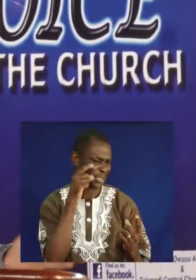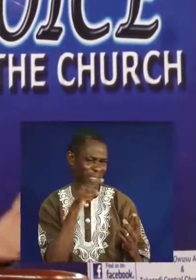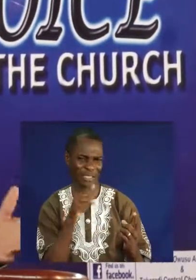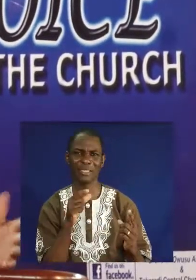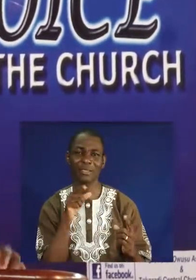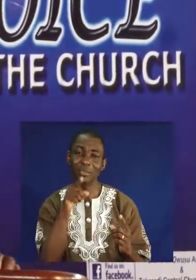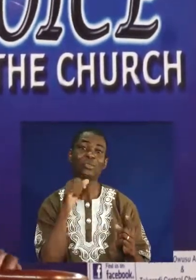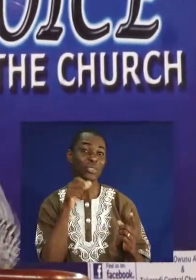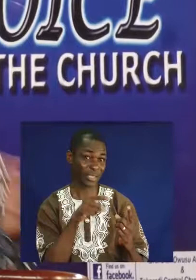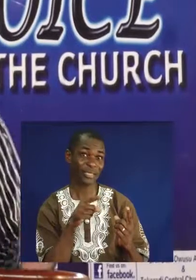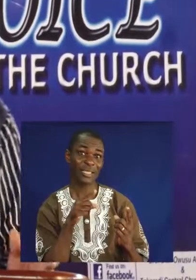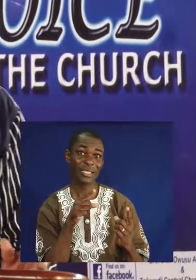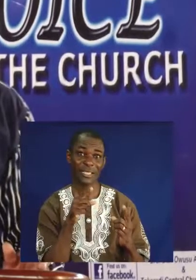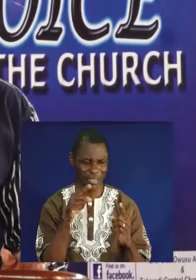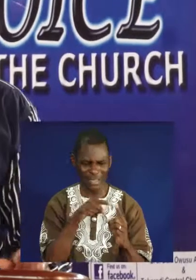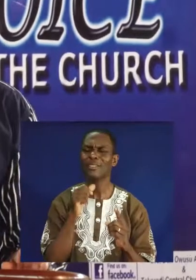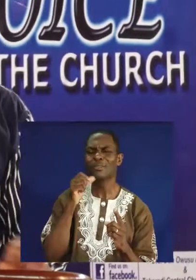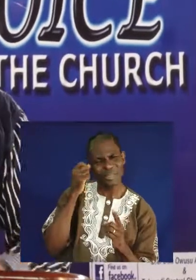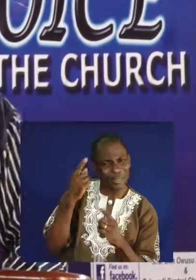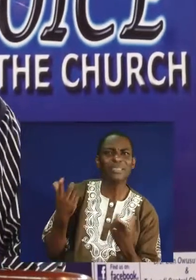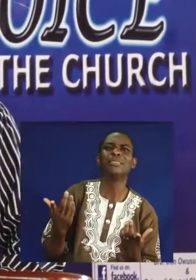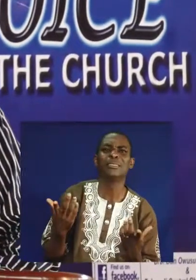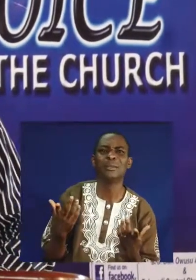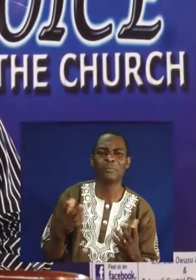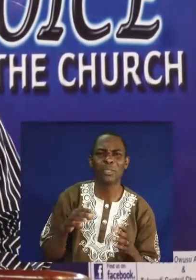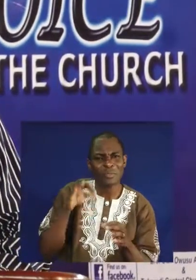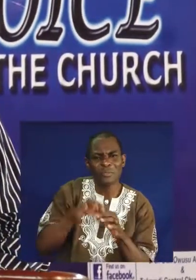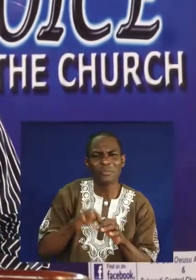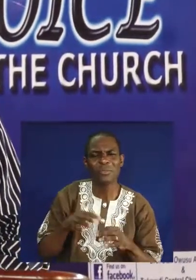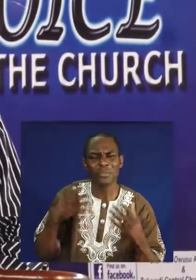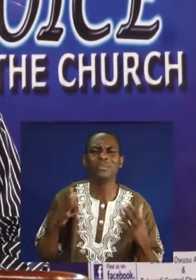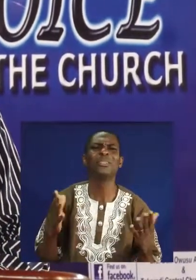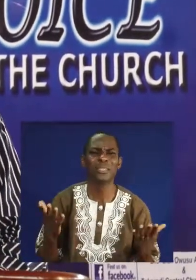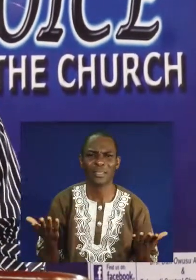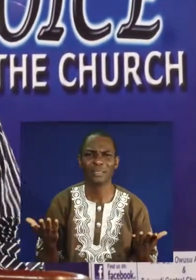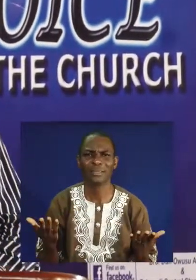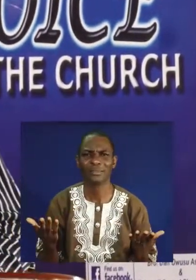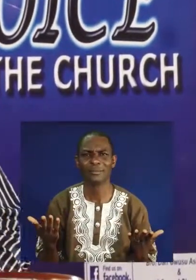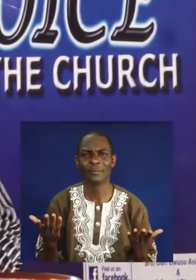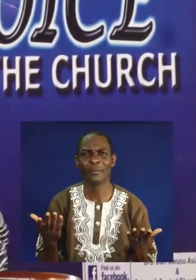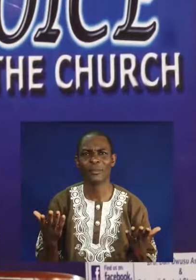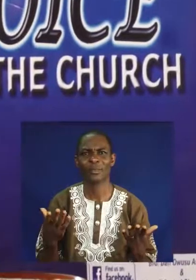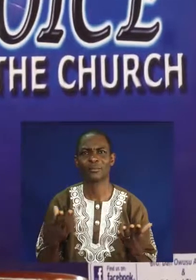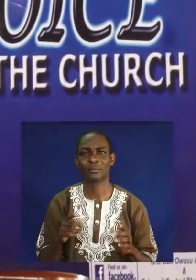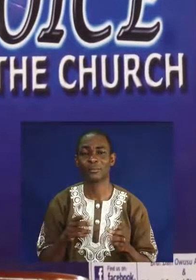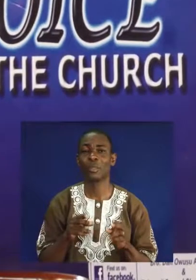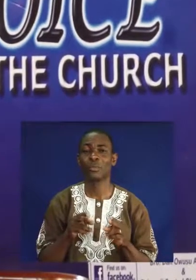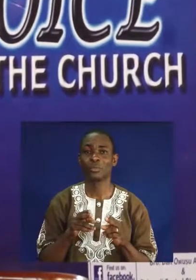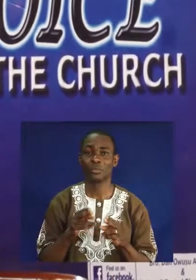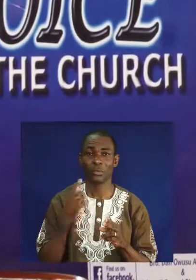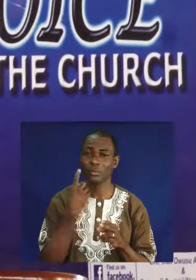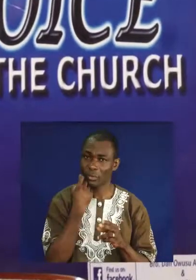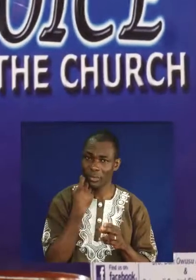And you know, yes, a cot, not to a bar. Minia, Nanka, and no, no. Tina, say you're too a hoofful. Now maybe be any